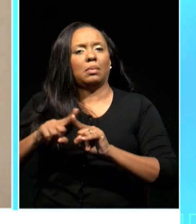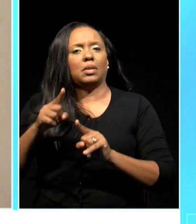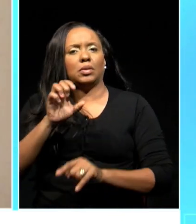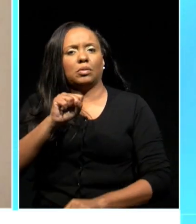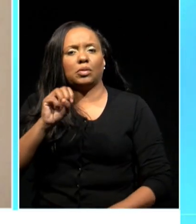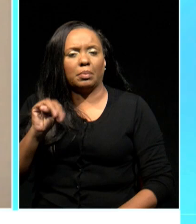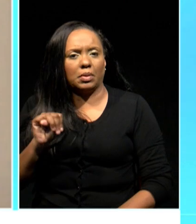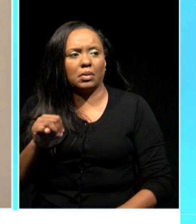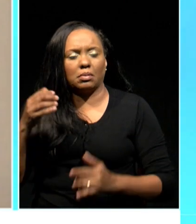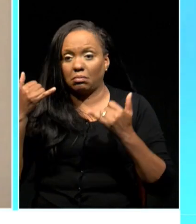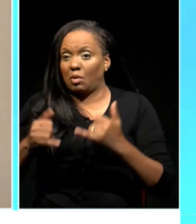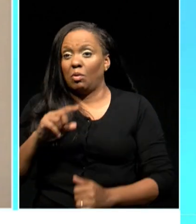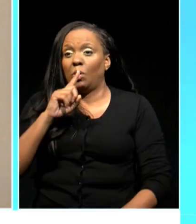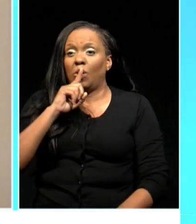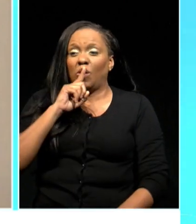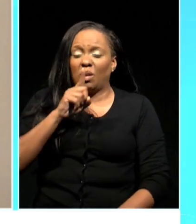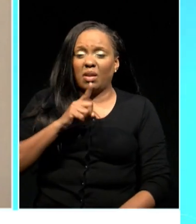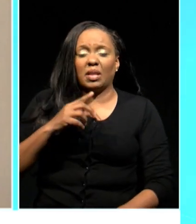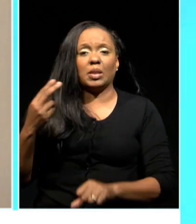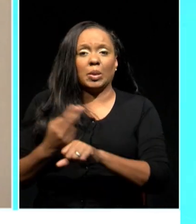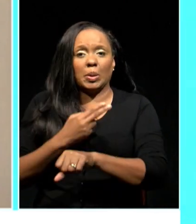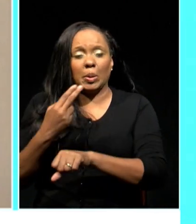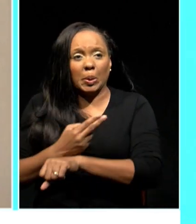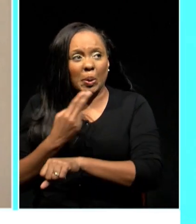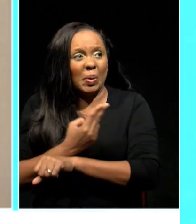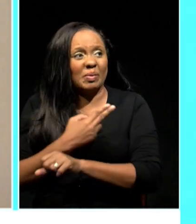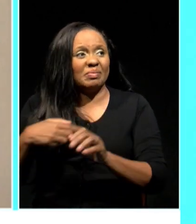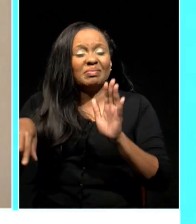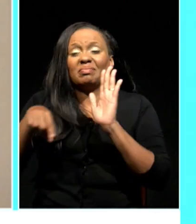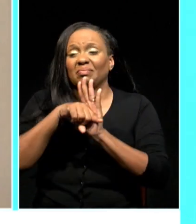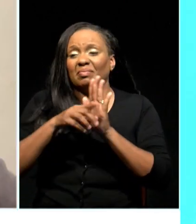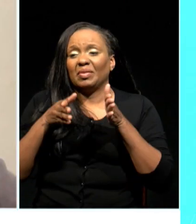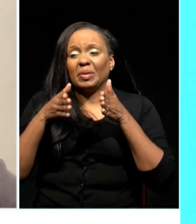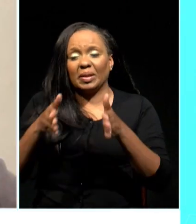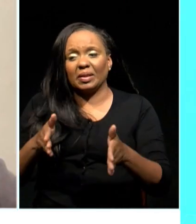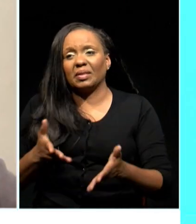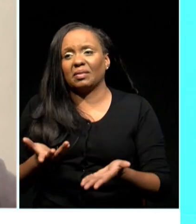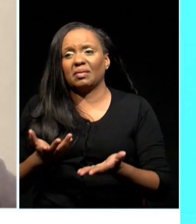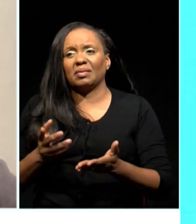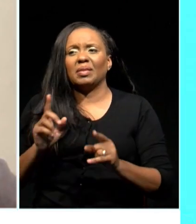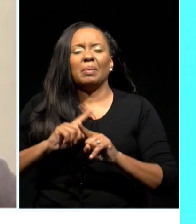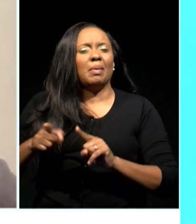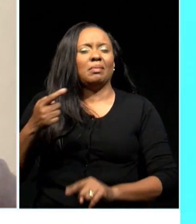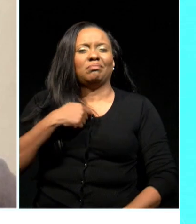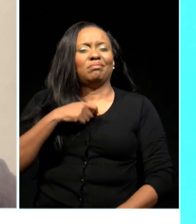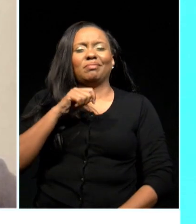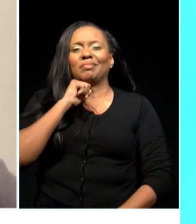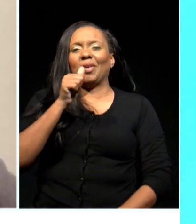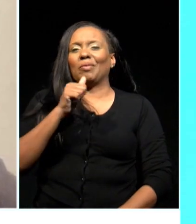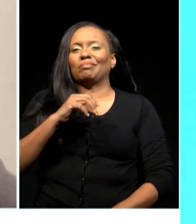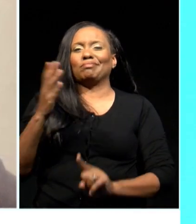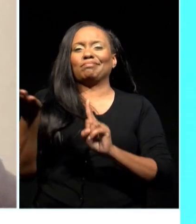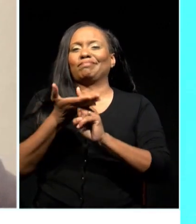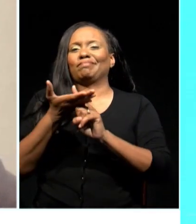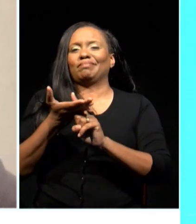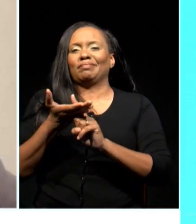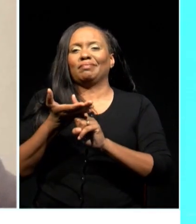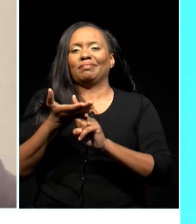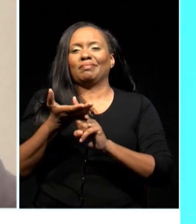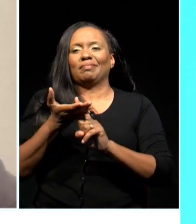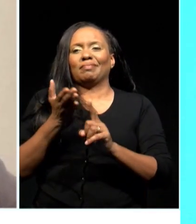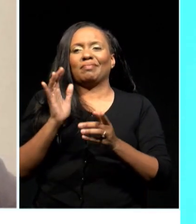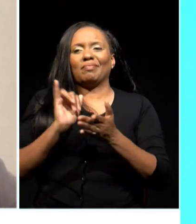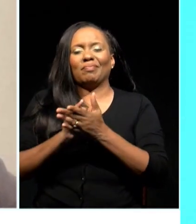its ability to really be used against you in those instances. But I'm not completely convinced that this society has moved on from